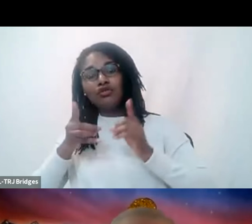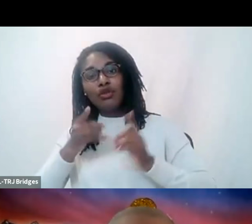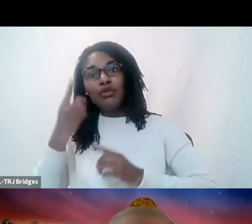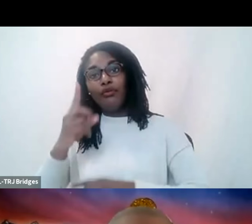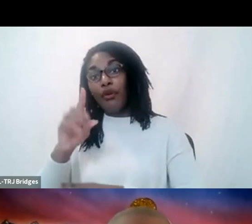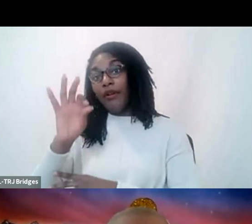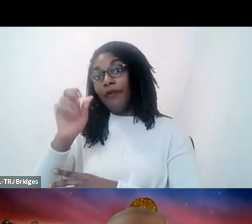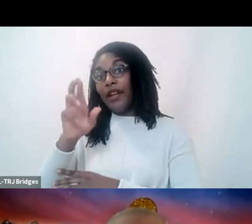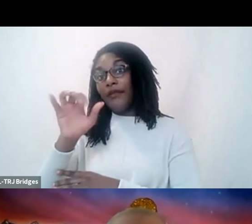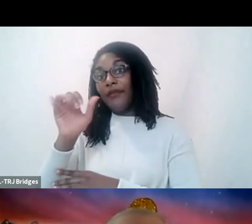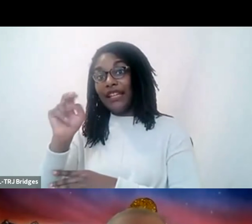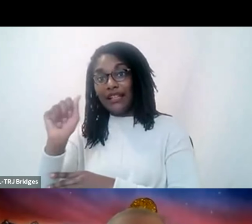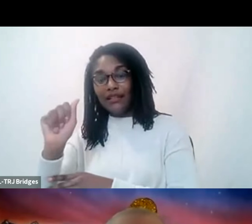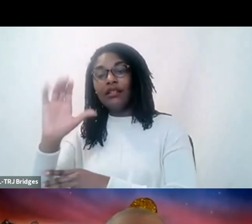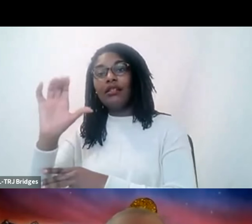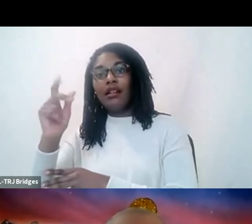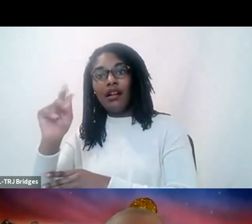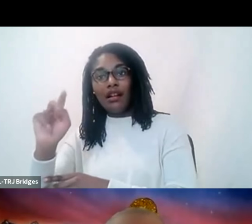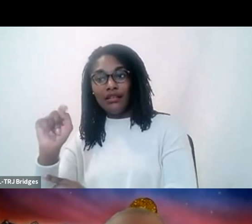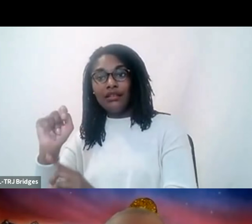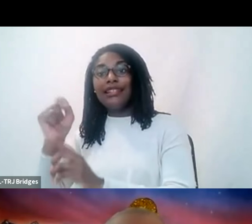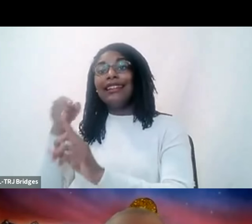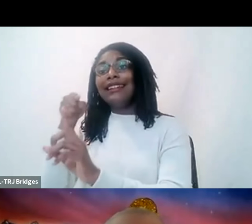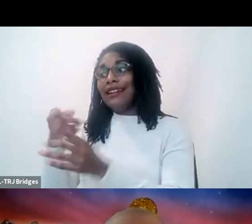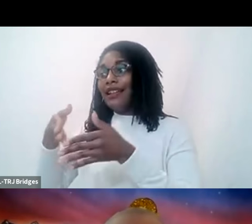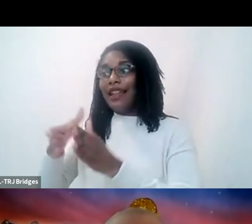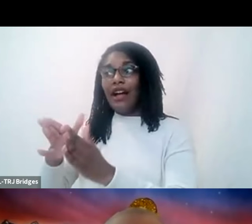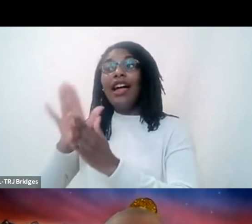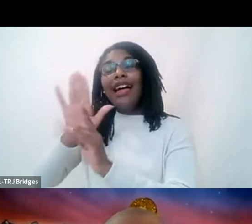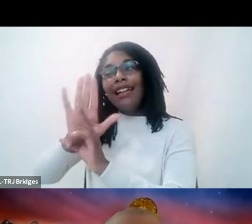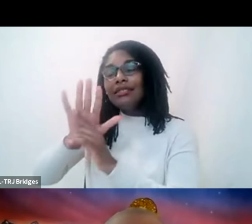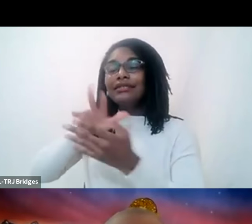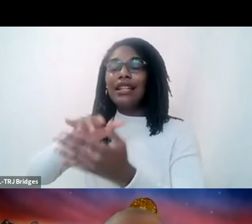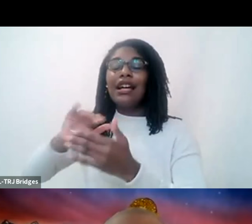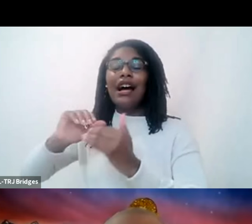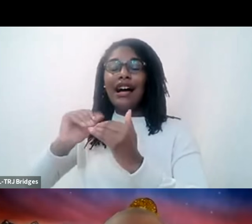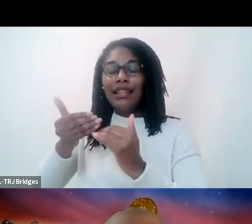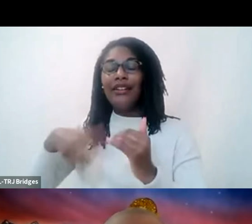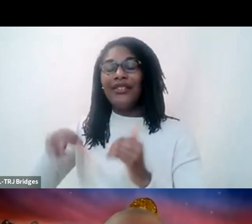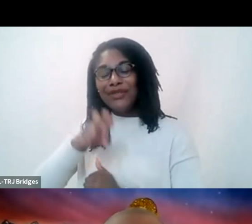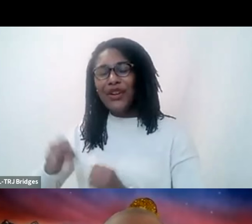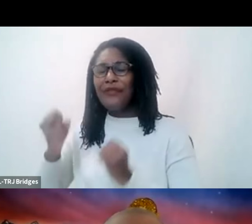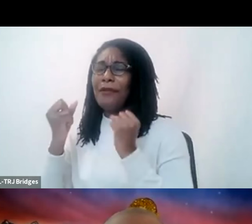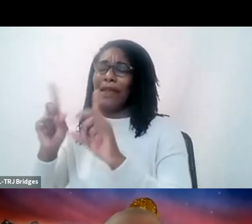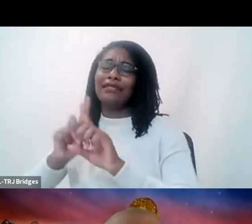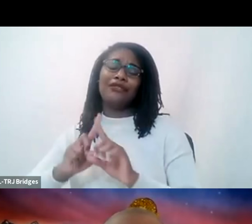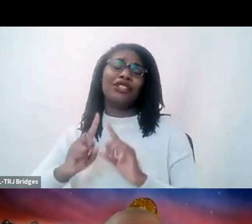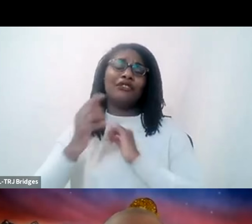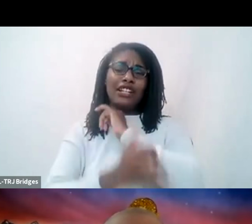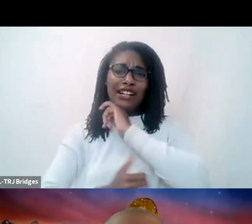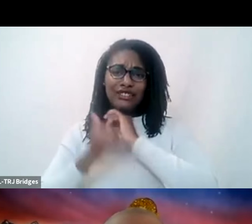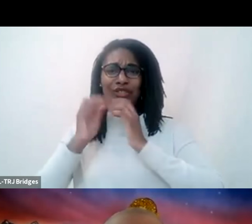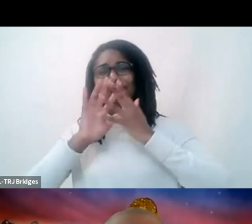Music has allowed him to travel to Guyana, Senegal, Ghana, Australia, New Zealand, and Amsterdam and